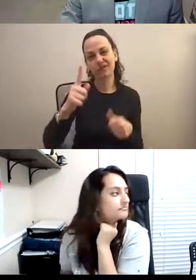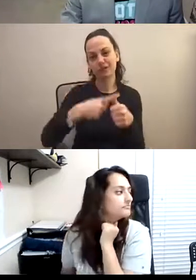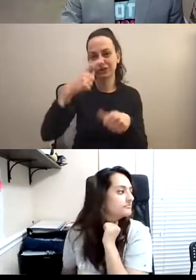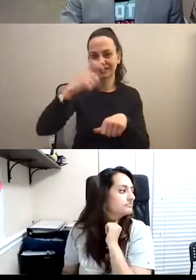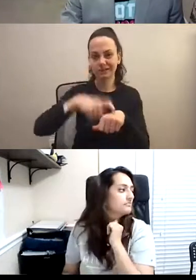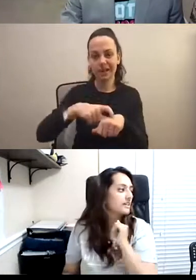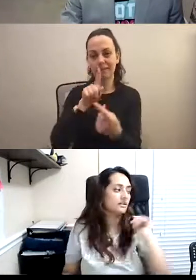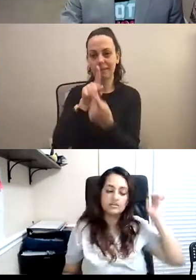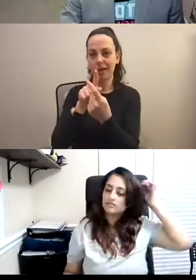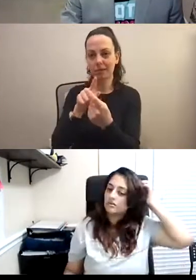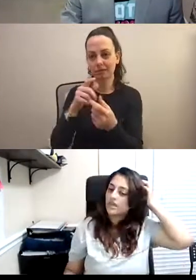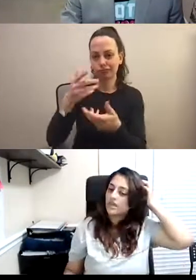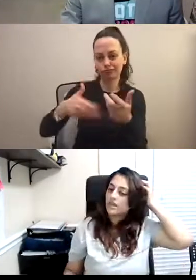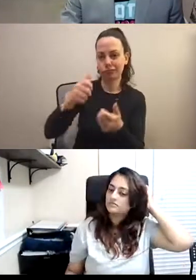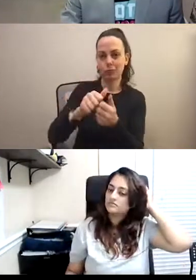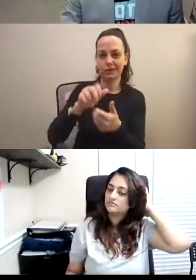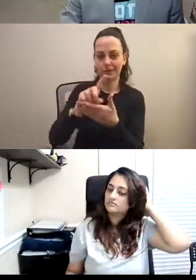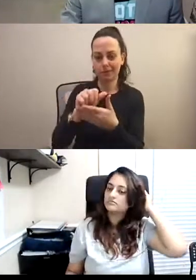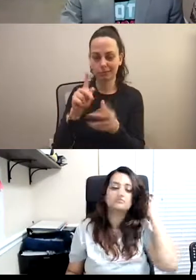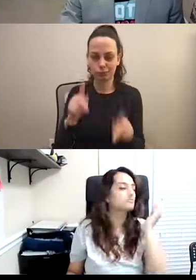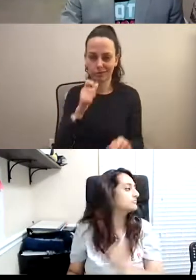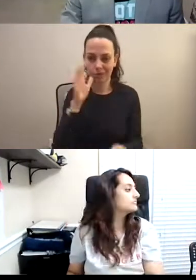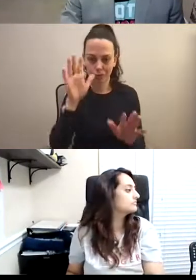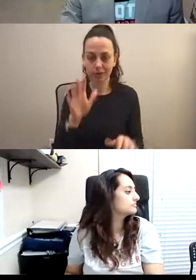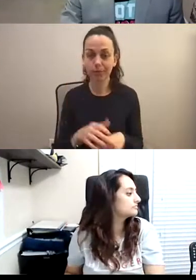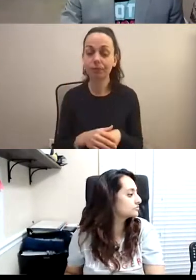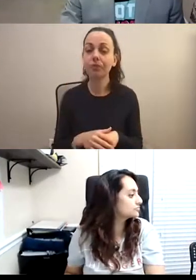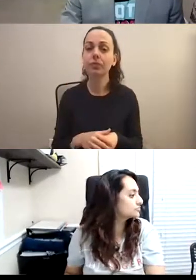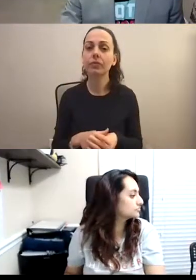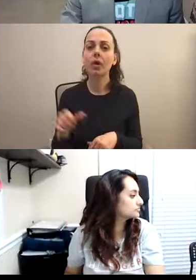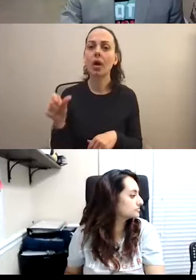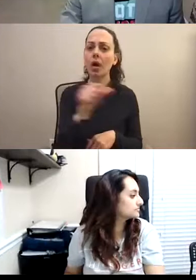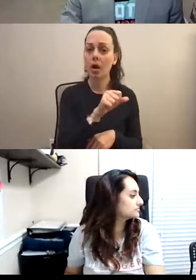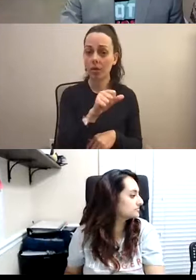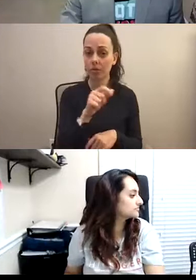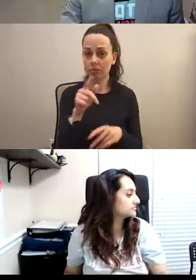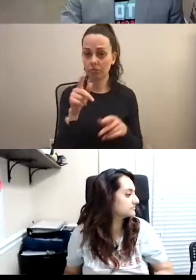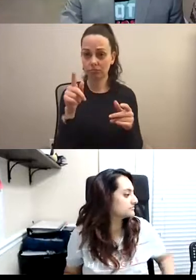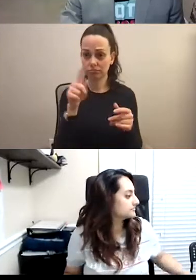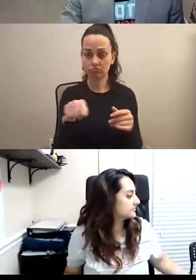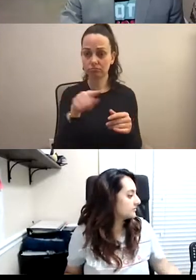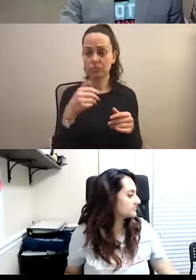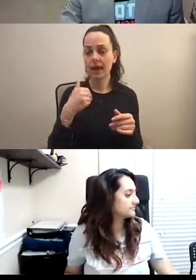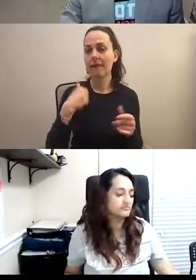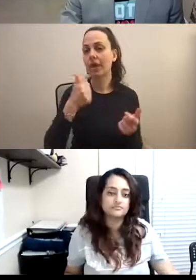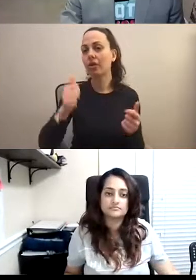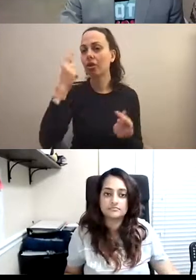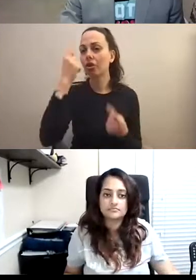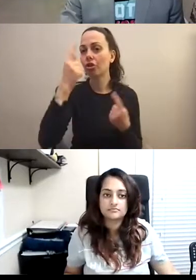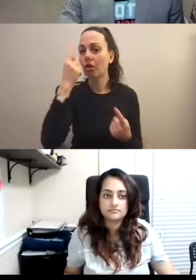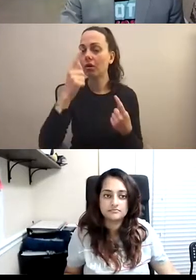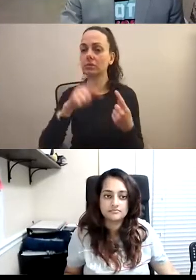great. What about does anybody else have any thoughts on